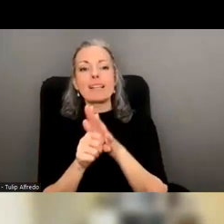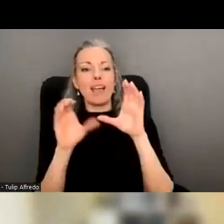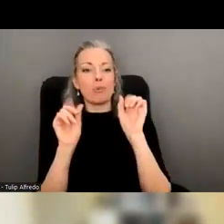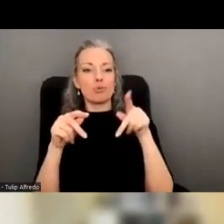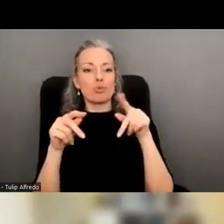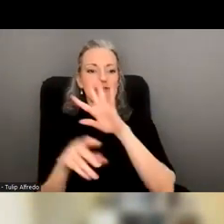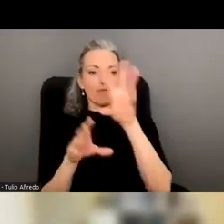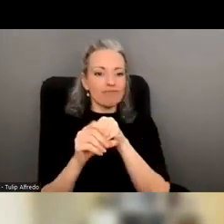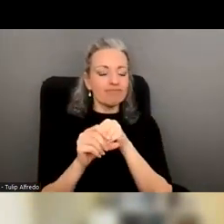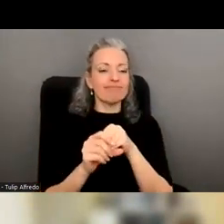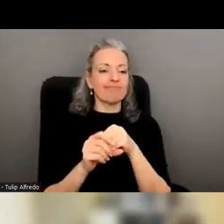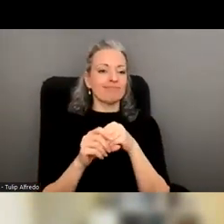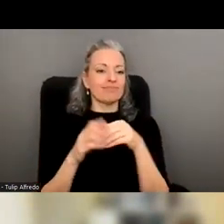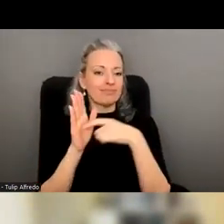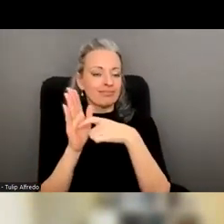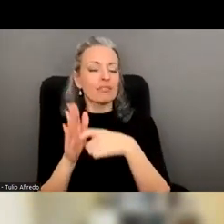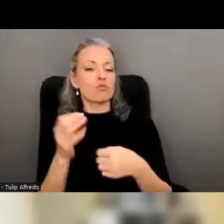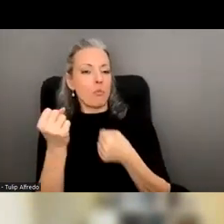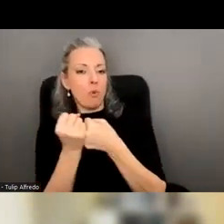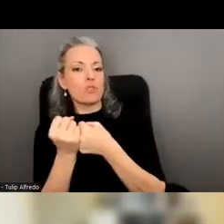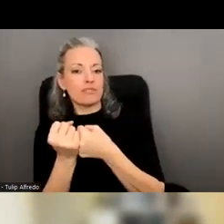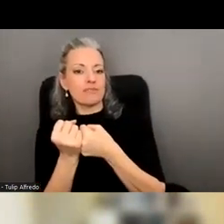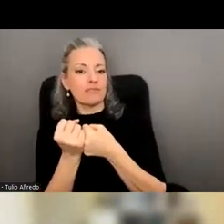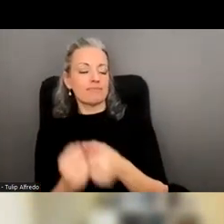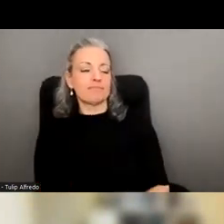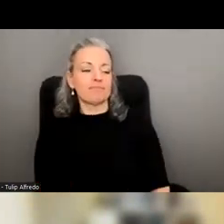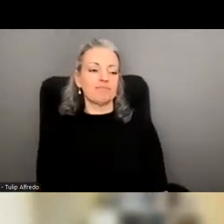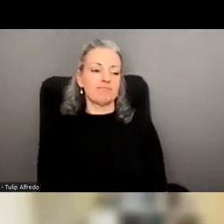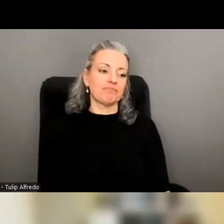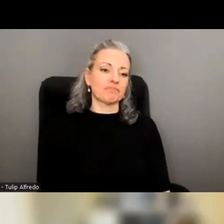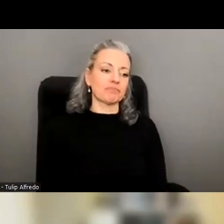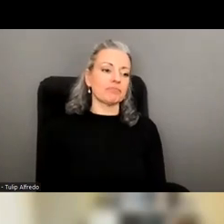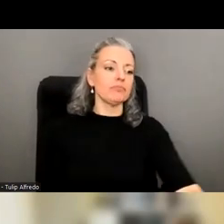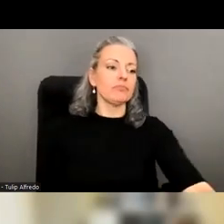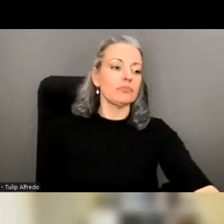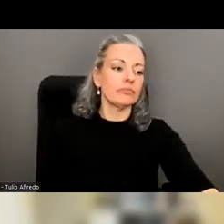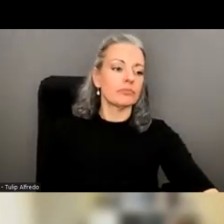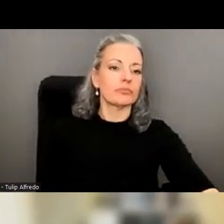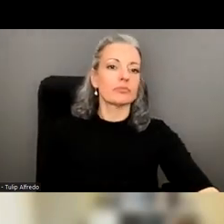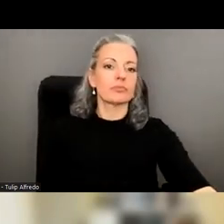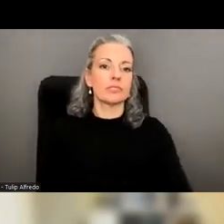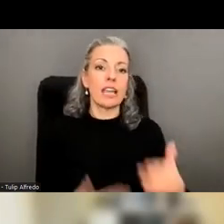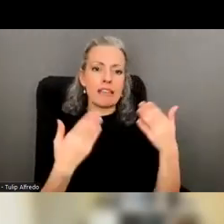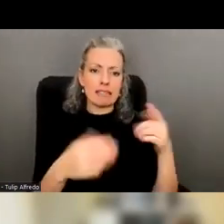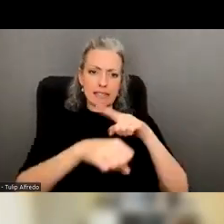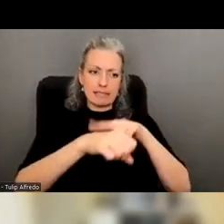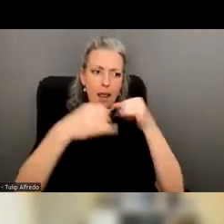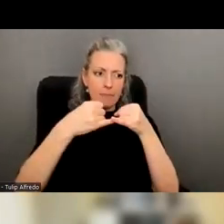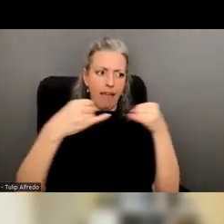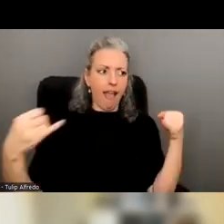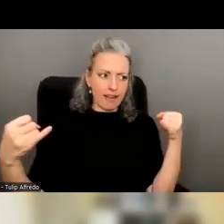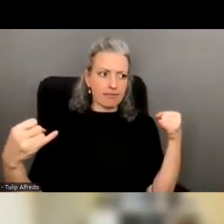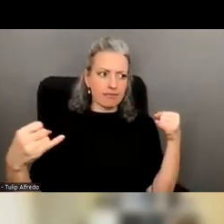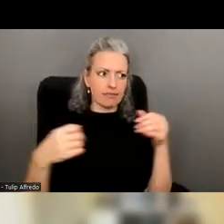interventions, resources, and supports. Next slide, please. And then this is the timeline. We're